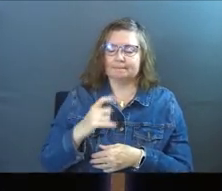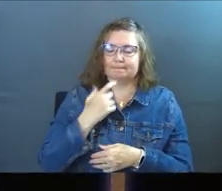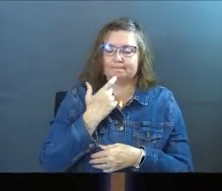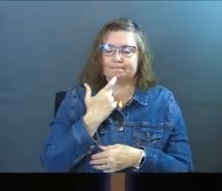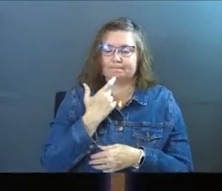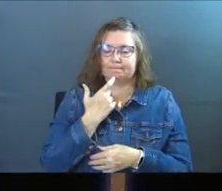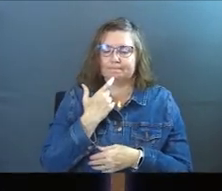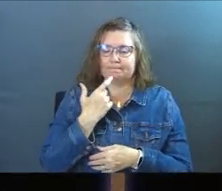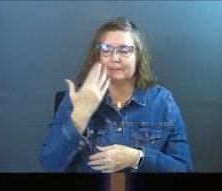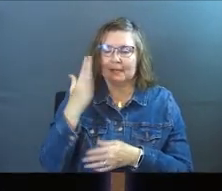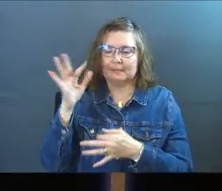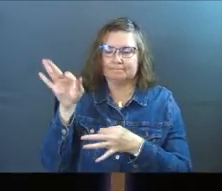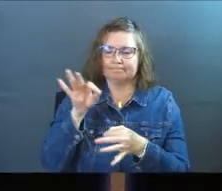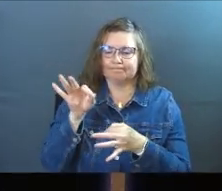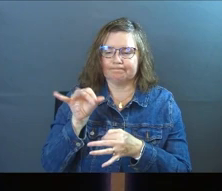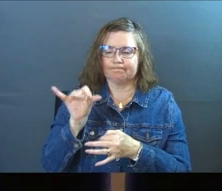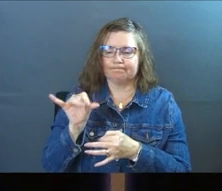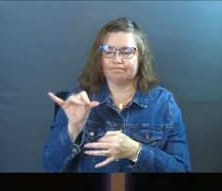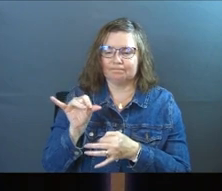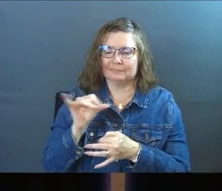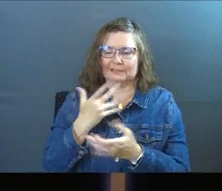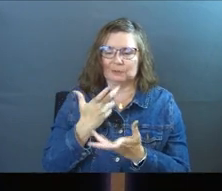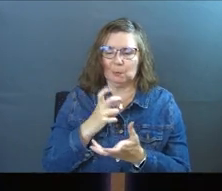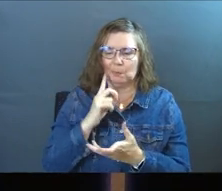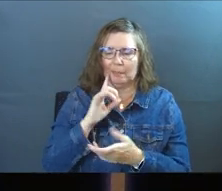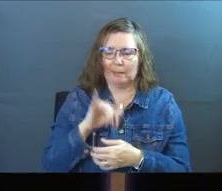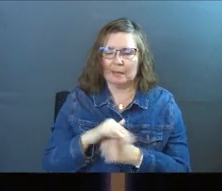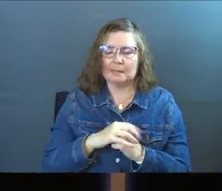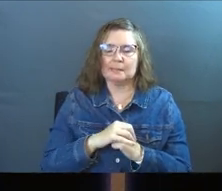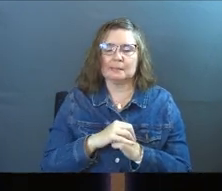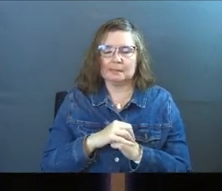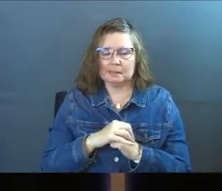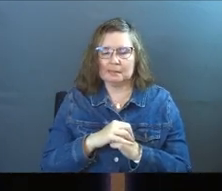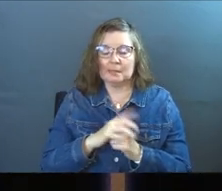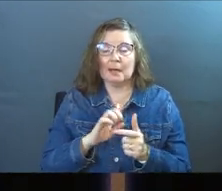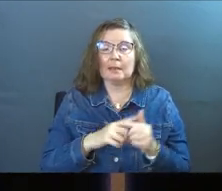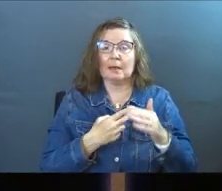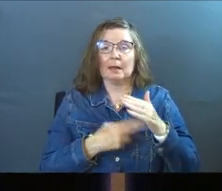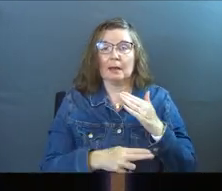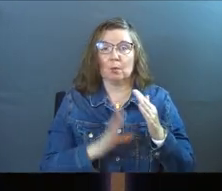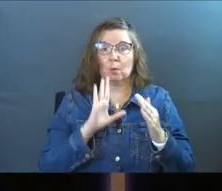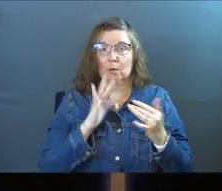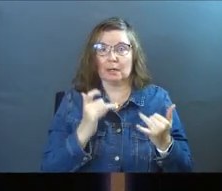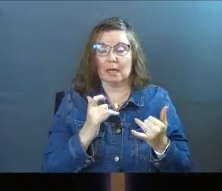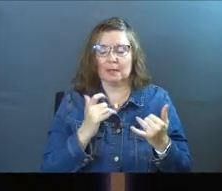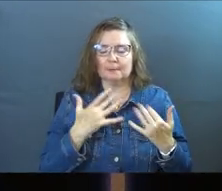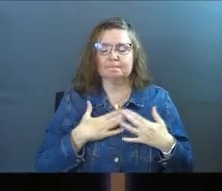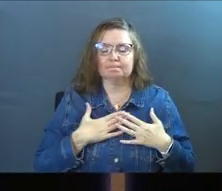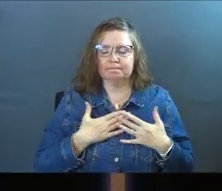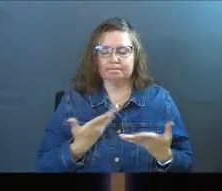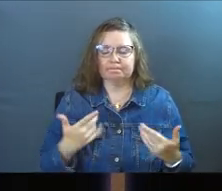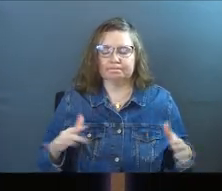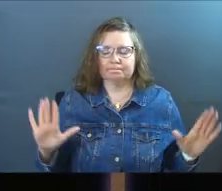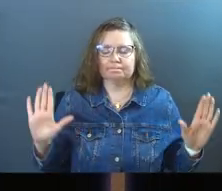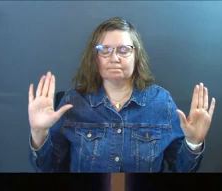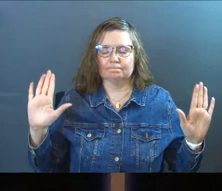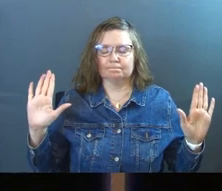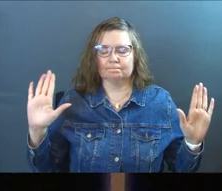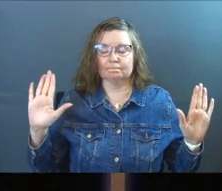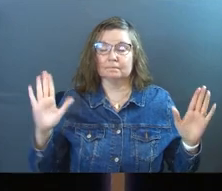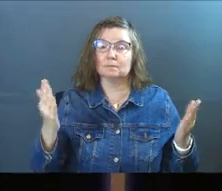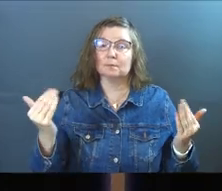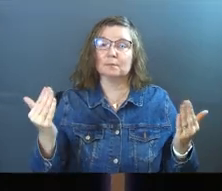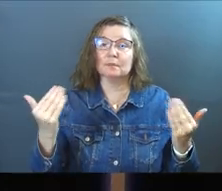him God's explanation on this whole thing, not really what he wanted to hear. And then Habakkuk is going to surrender. Say